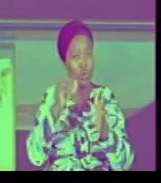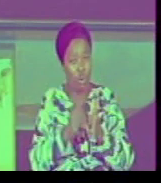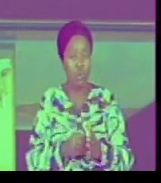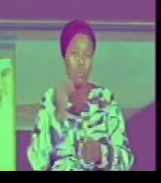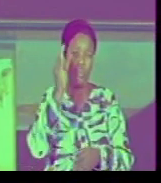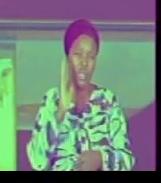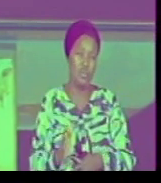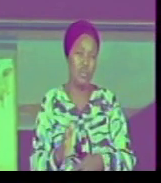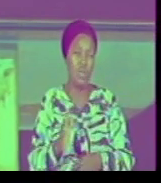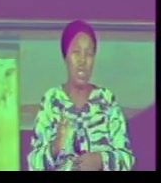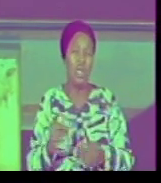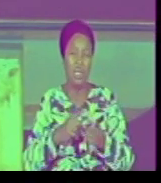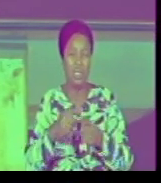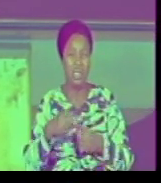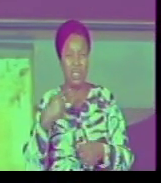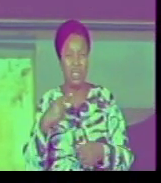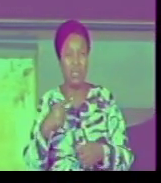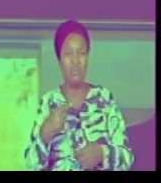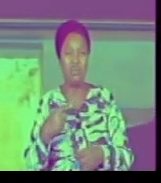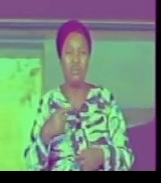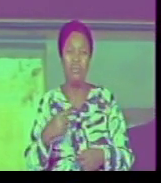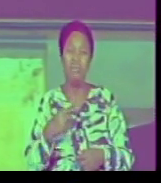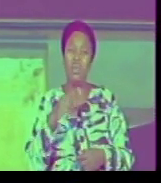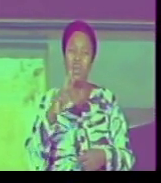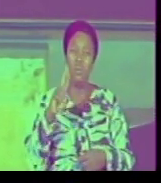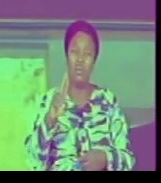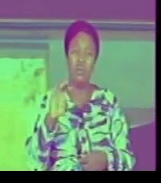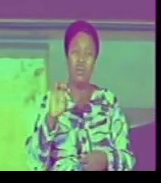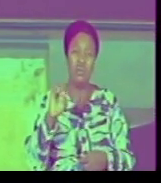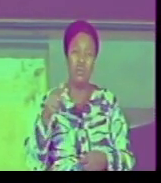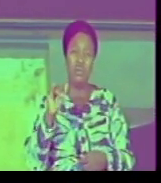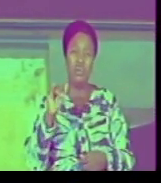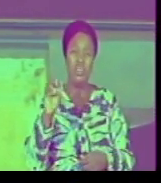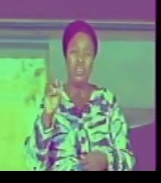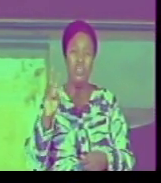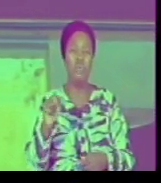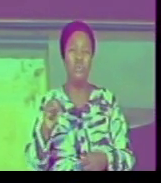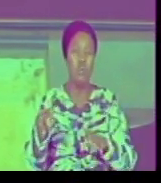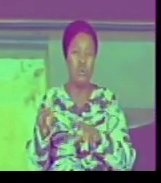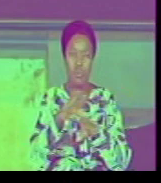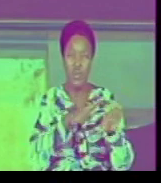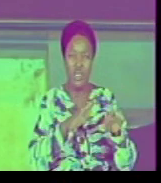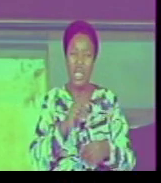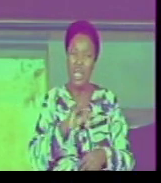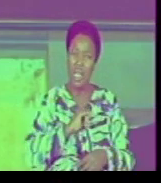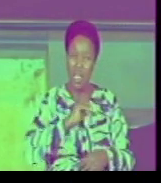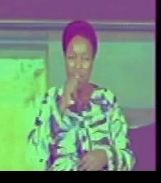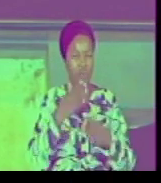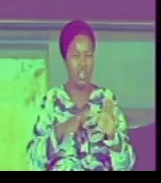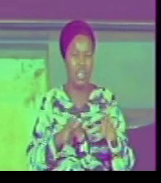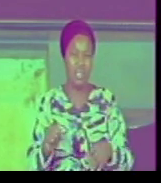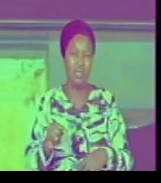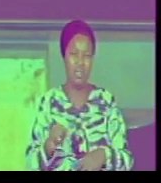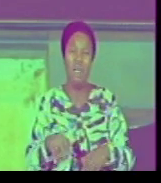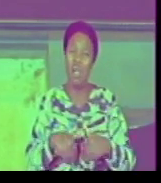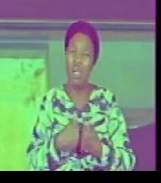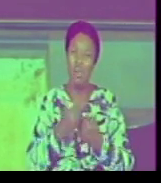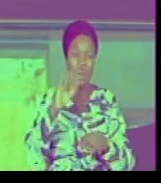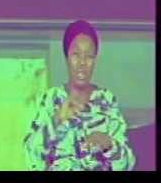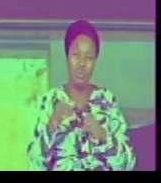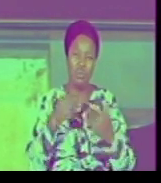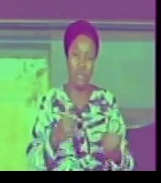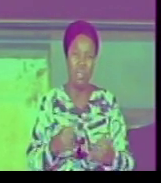and said, region overseer, I am dying. How am I going to do? I'm leaving my family. Everything